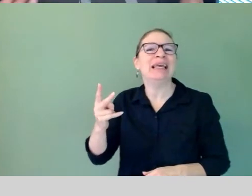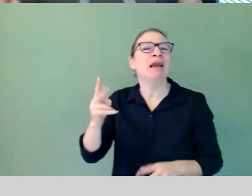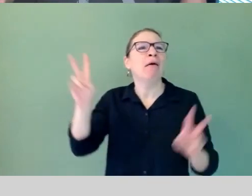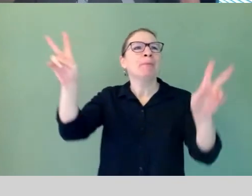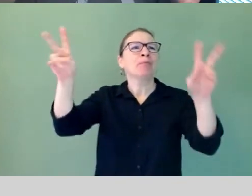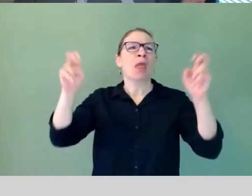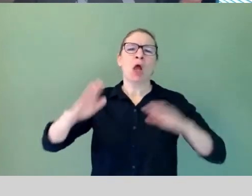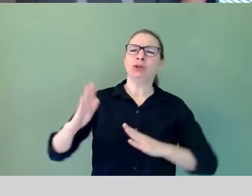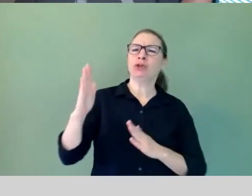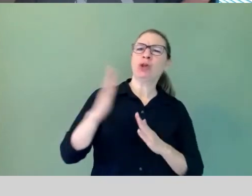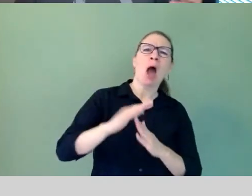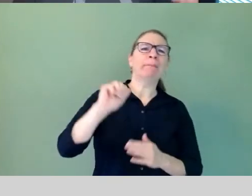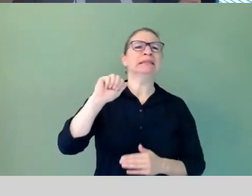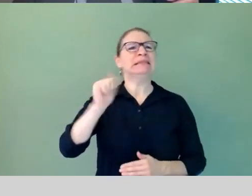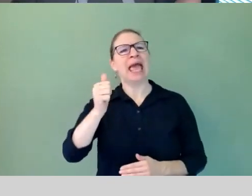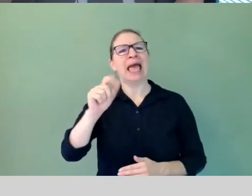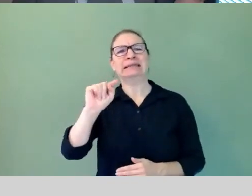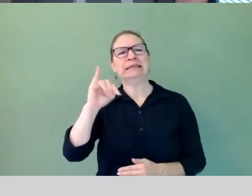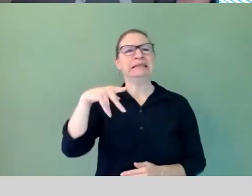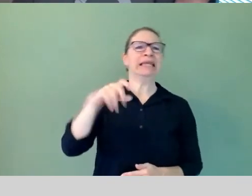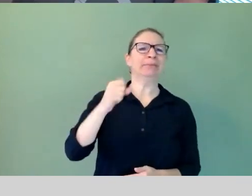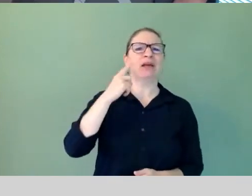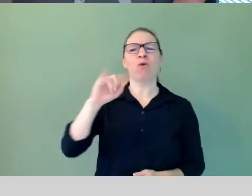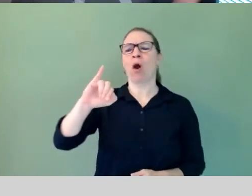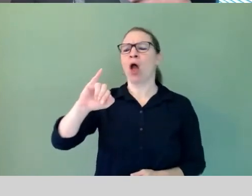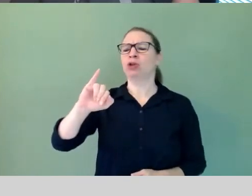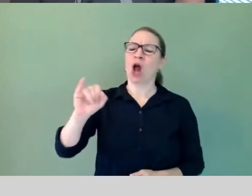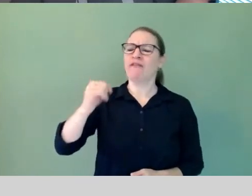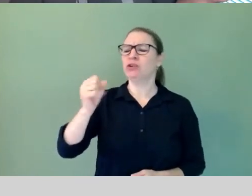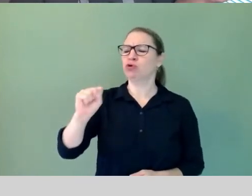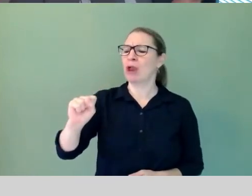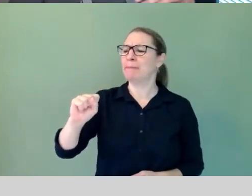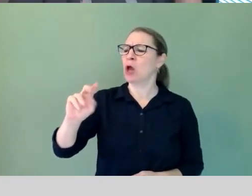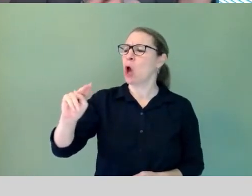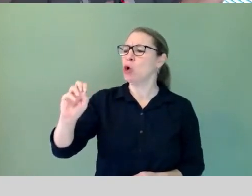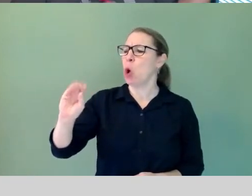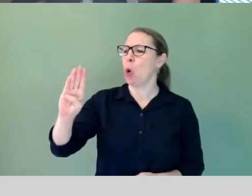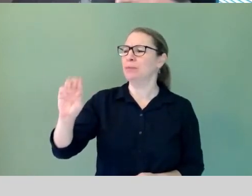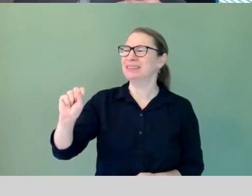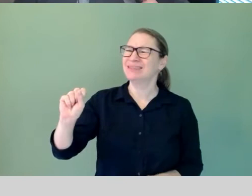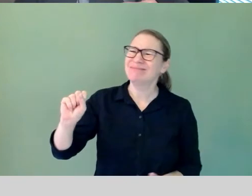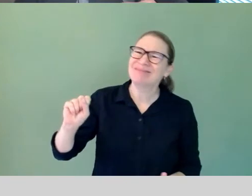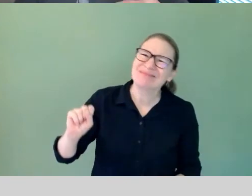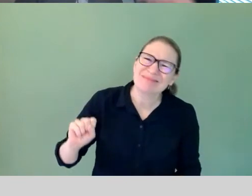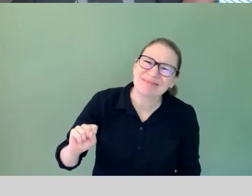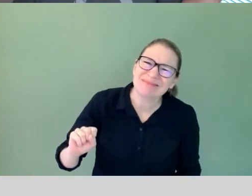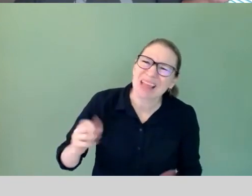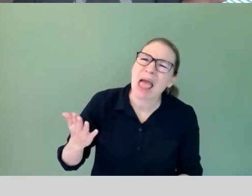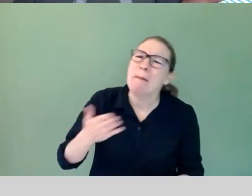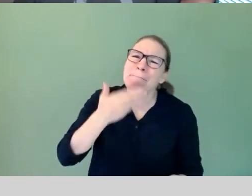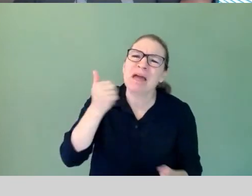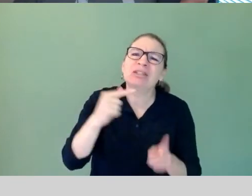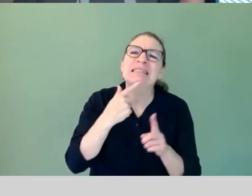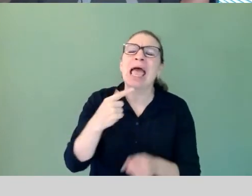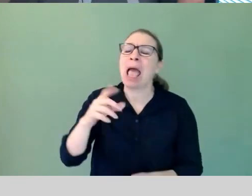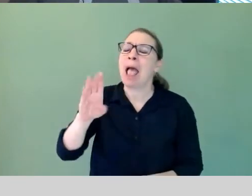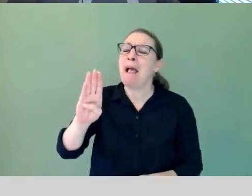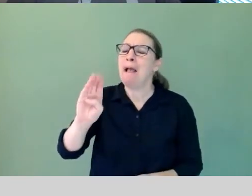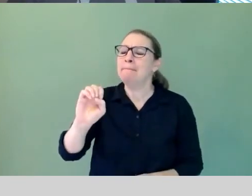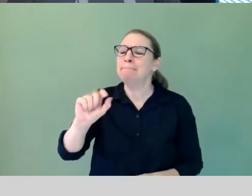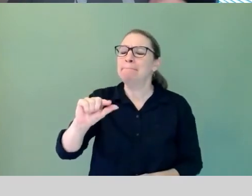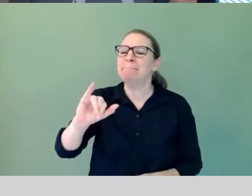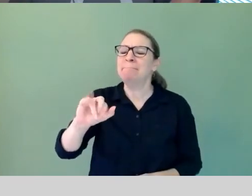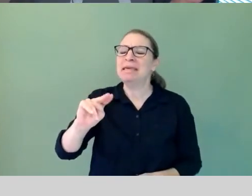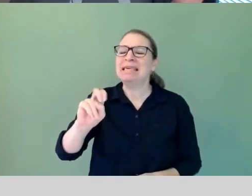like, why not say JavaScript beginners? Why was noobs a better choice than beginners? It wasn't.